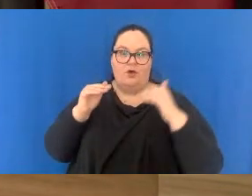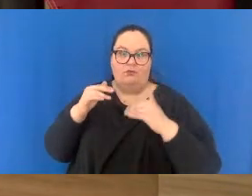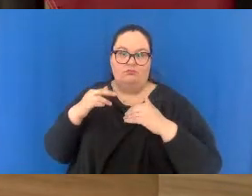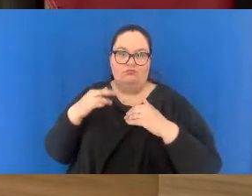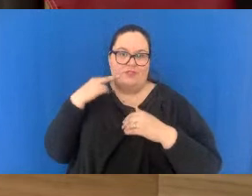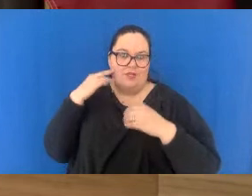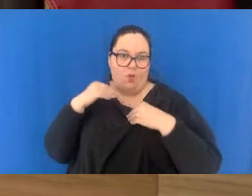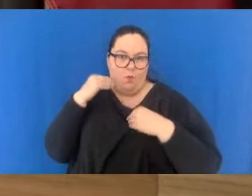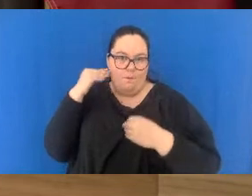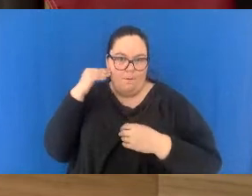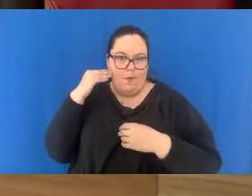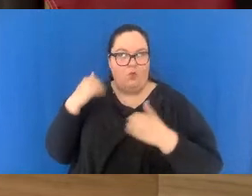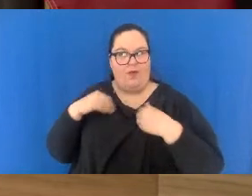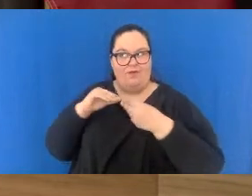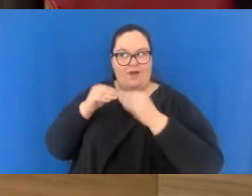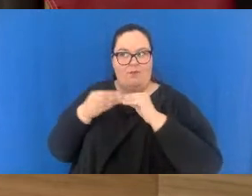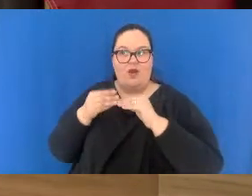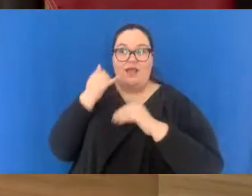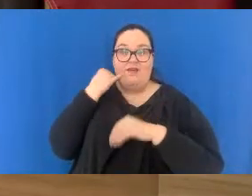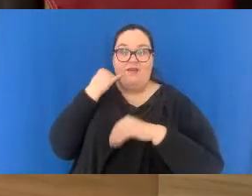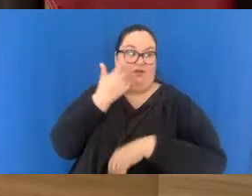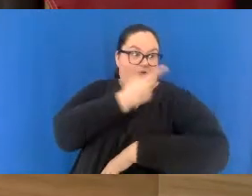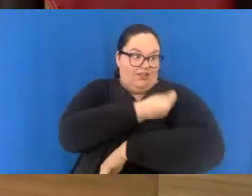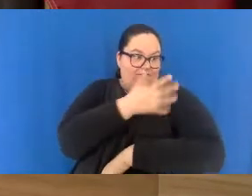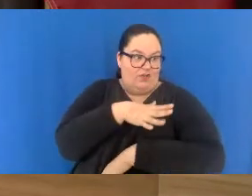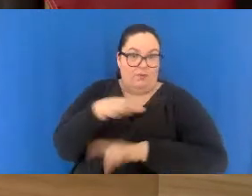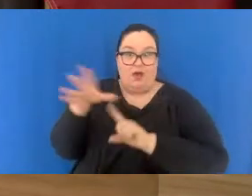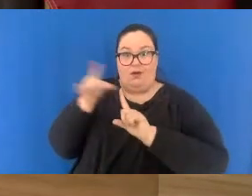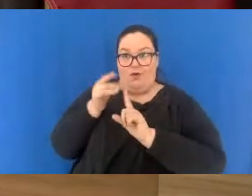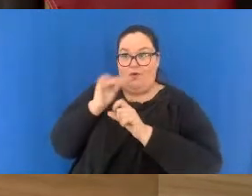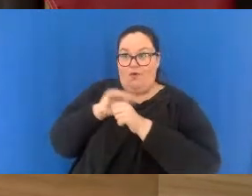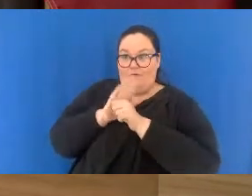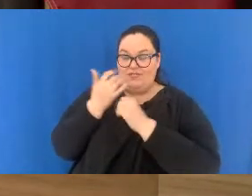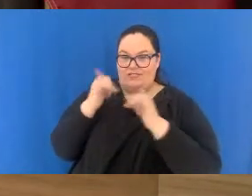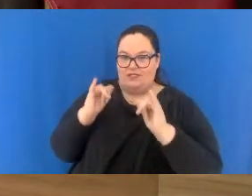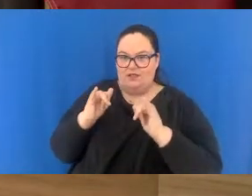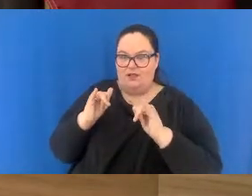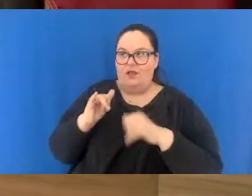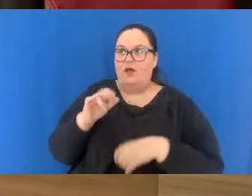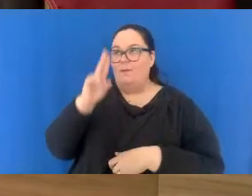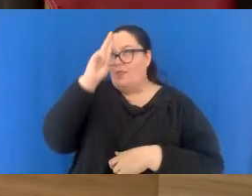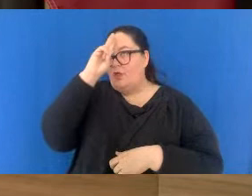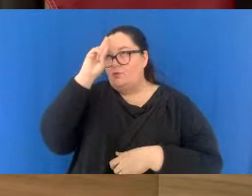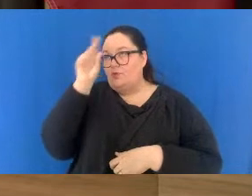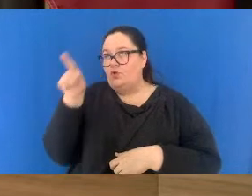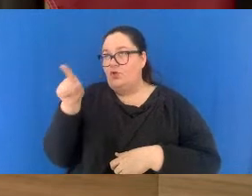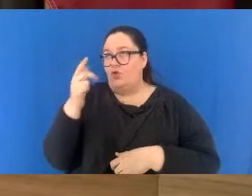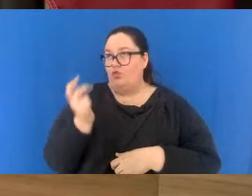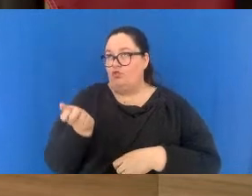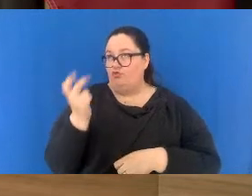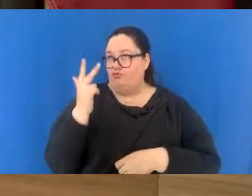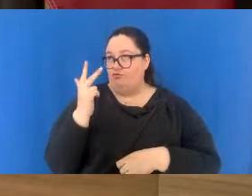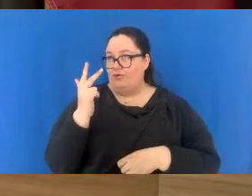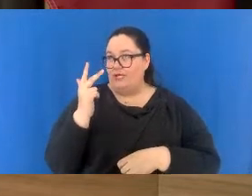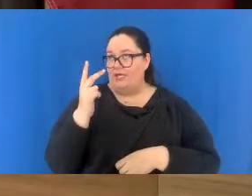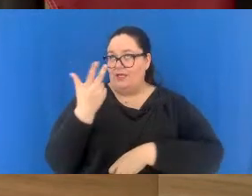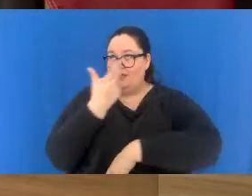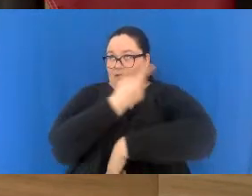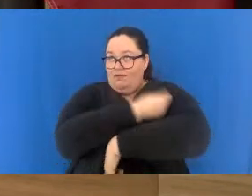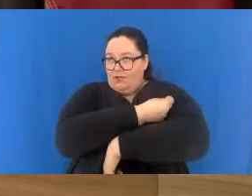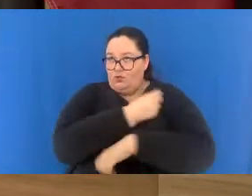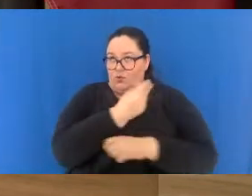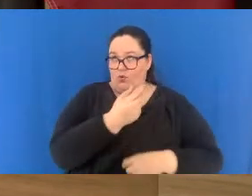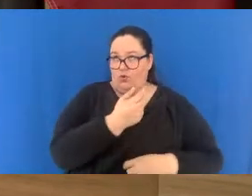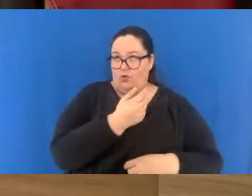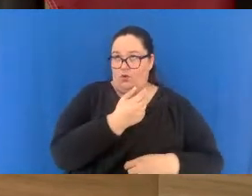number. But again, with the ones that were hospitalized, there were 3 that had been vaccinated, but I think only one of them had been fully vaccinated